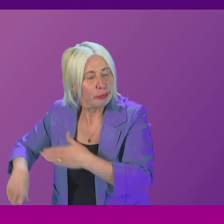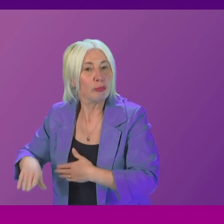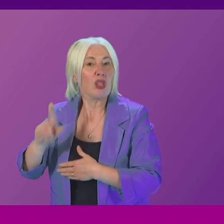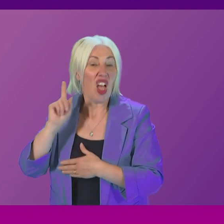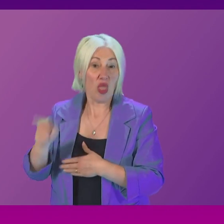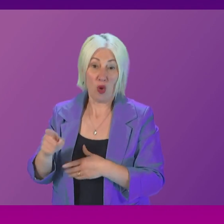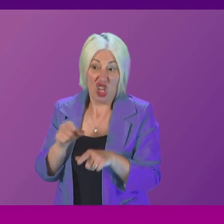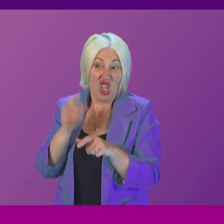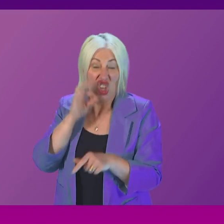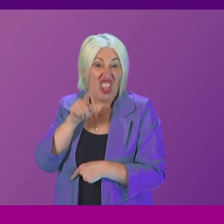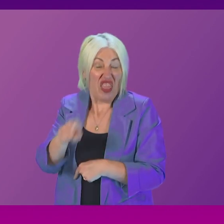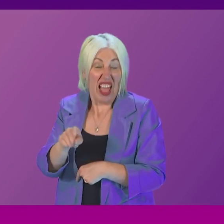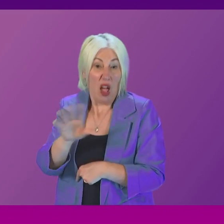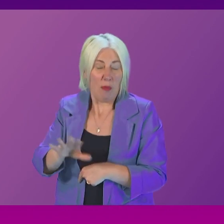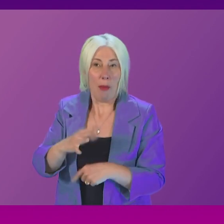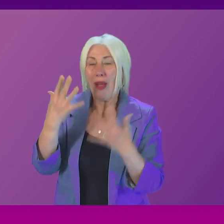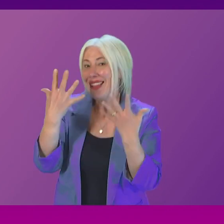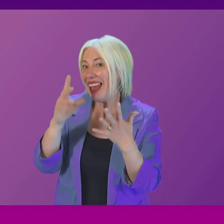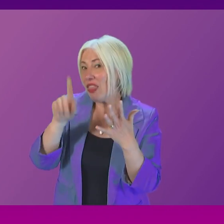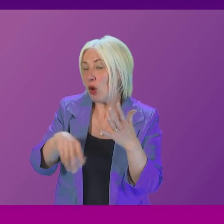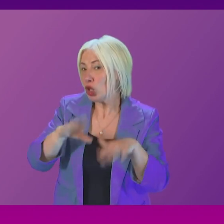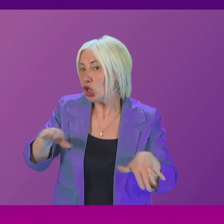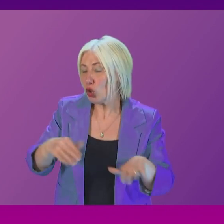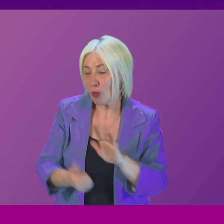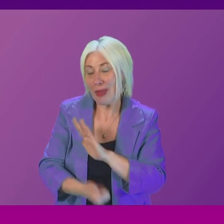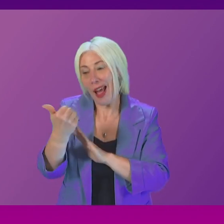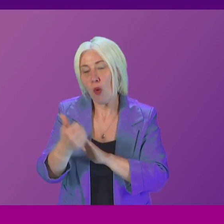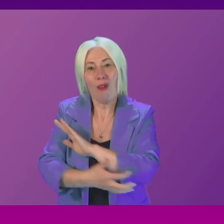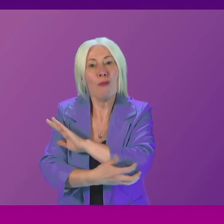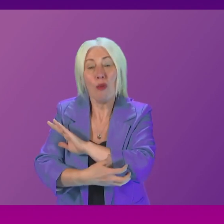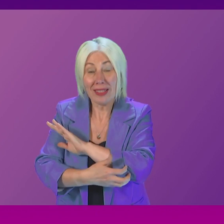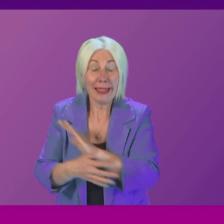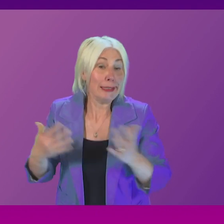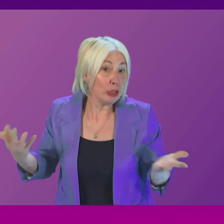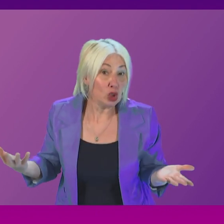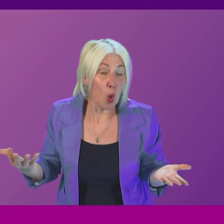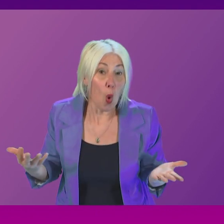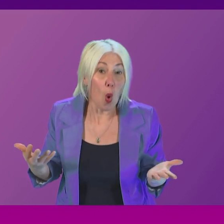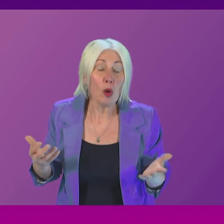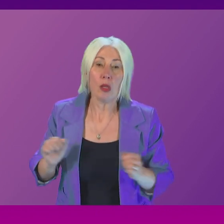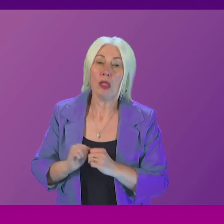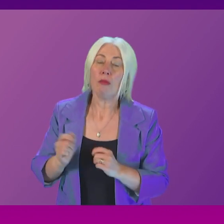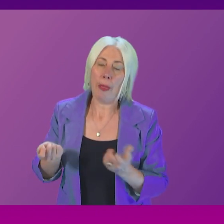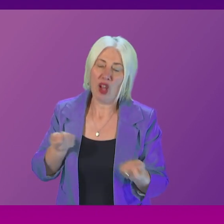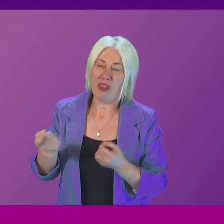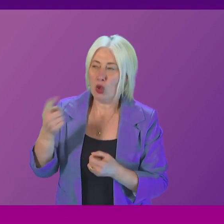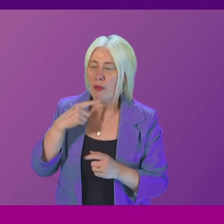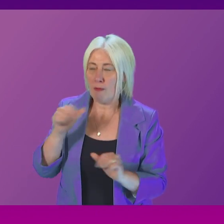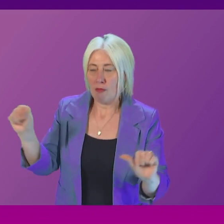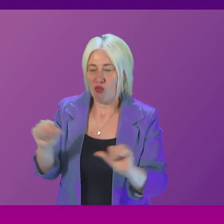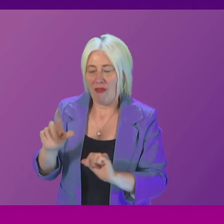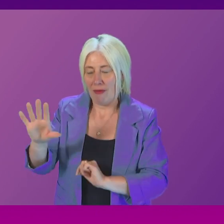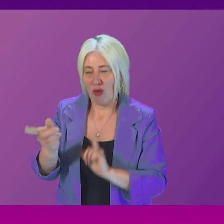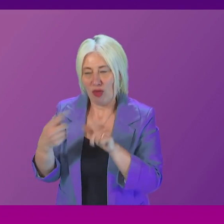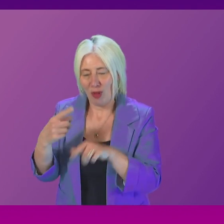just in isolation bring around 10,000 children out of poverty. So just again, taking the convener's cue, in the interest of brevity,